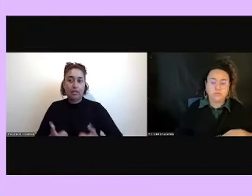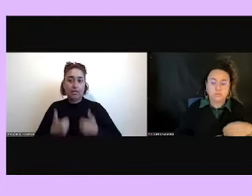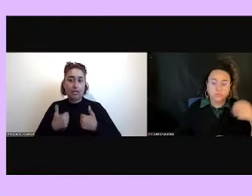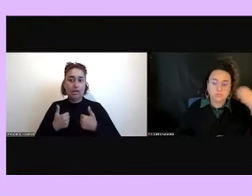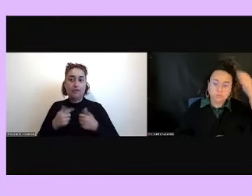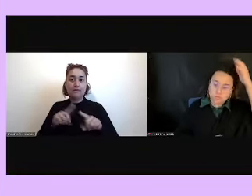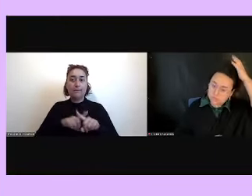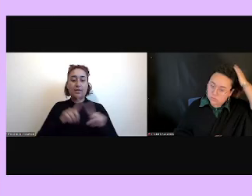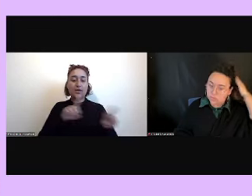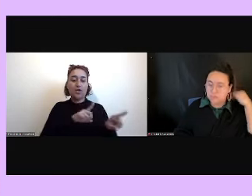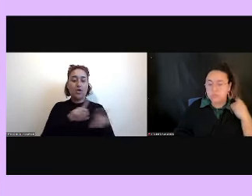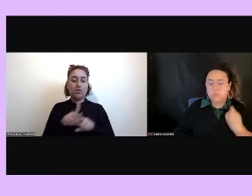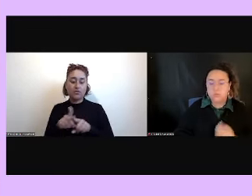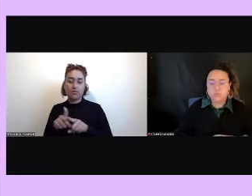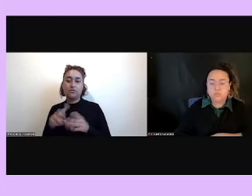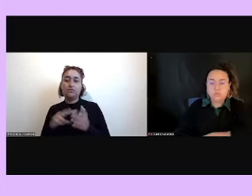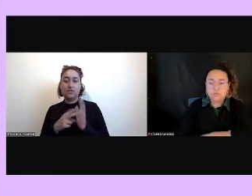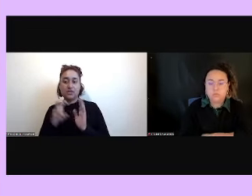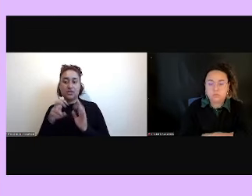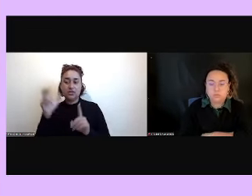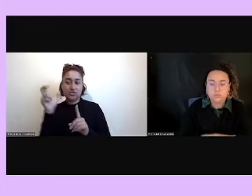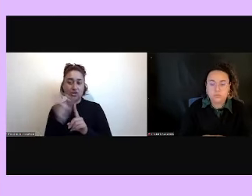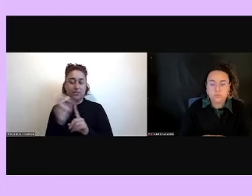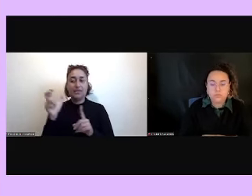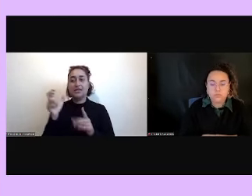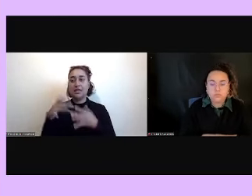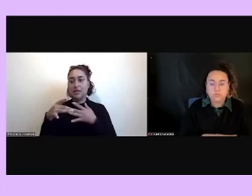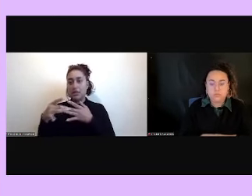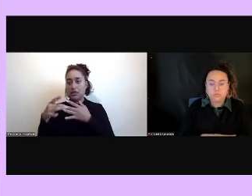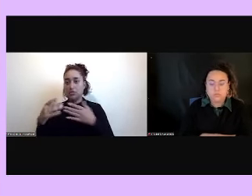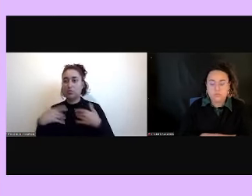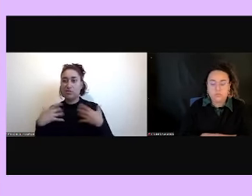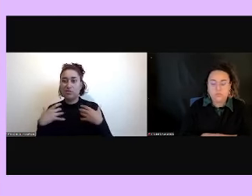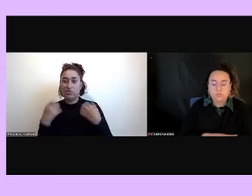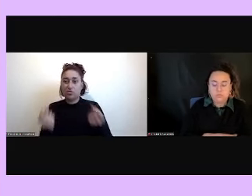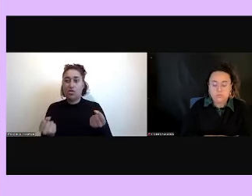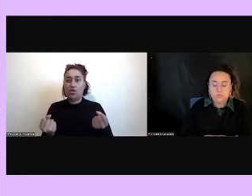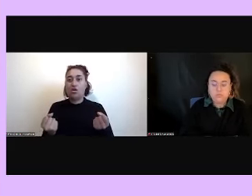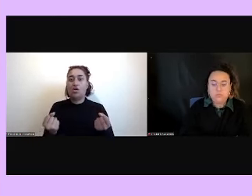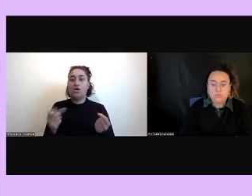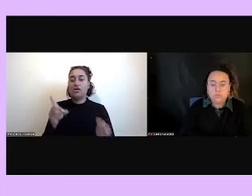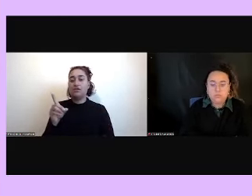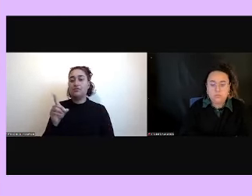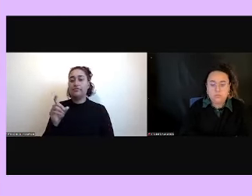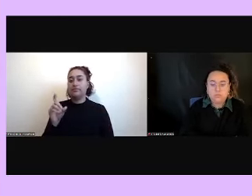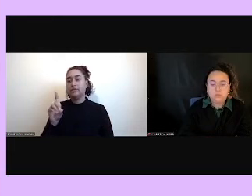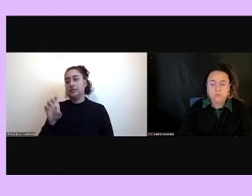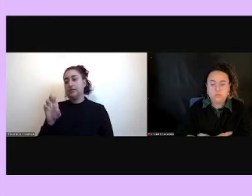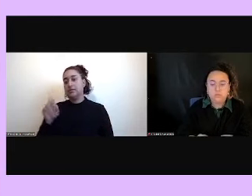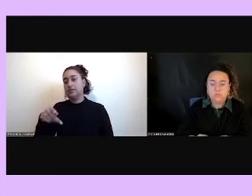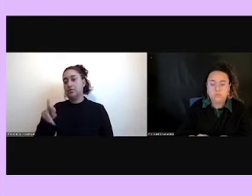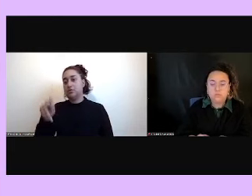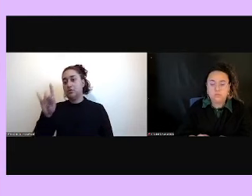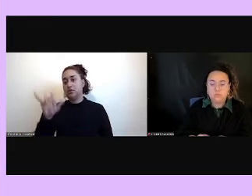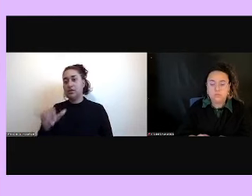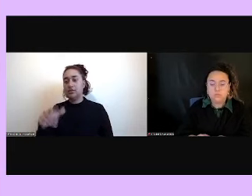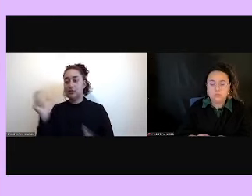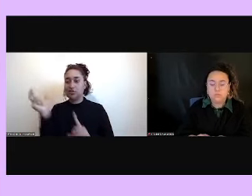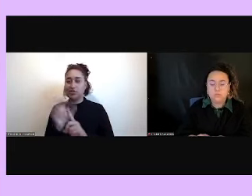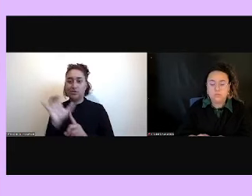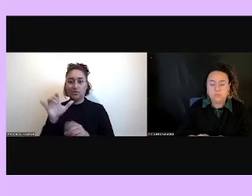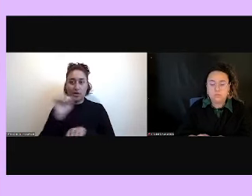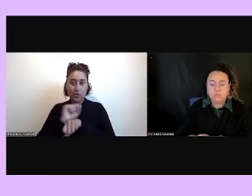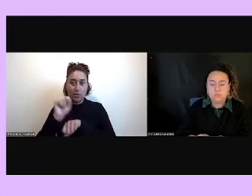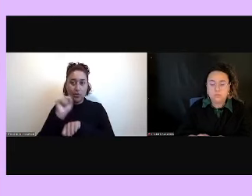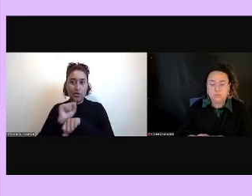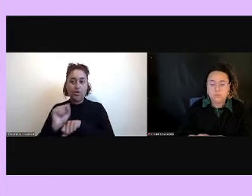and leadership. We have a very strong deputy, Michael Colford, who has been a champion of this work and has